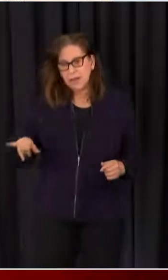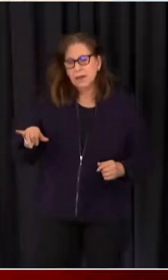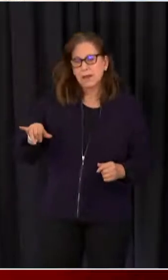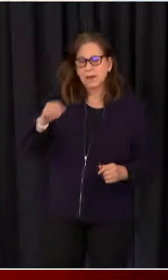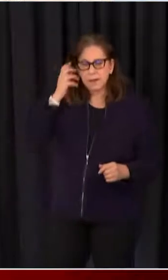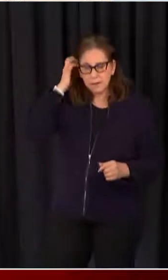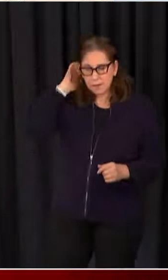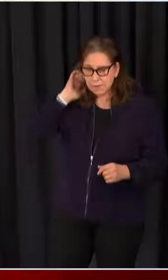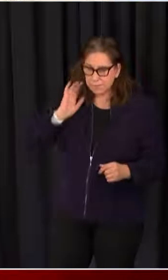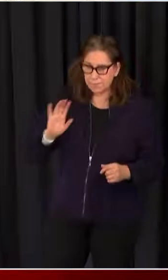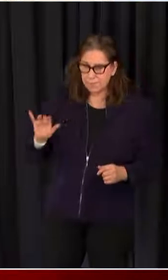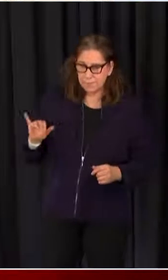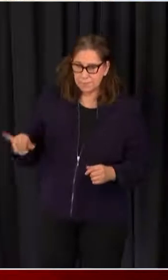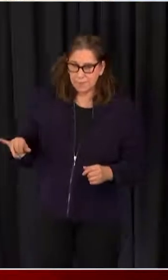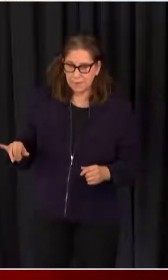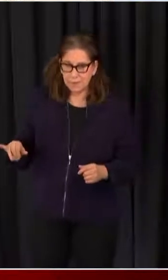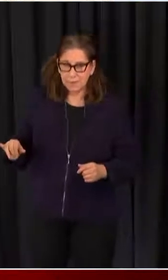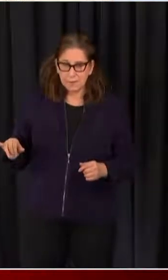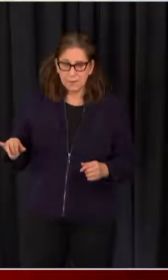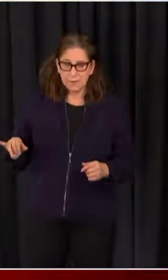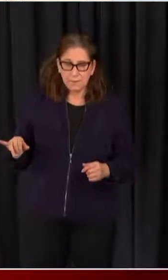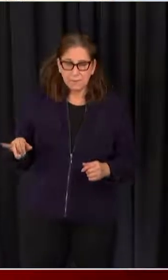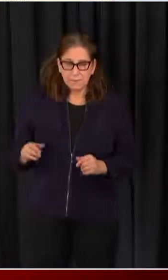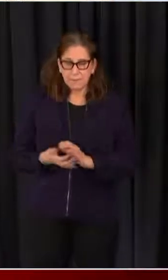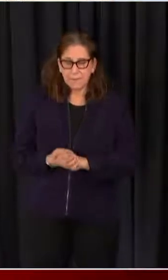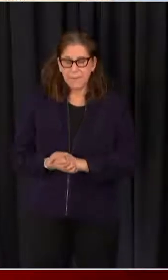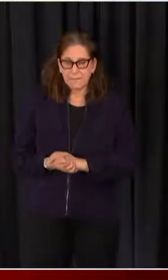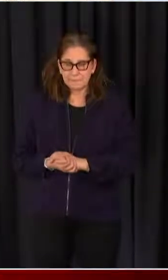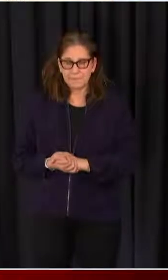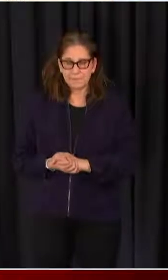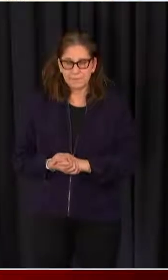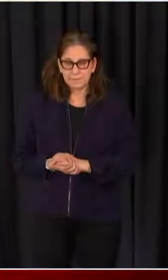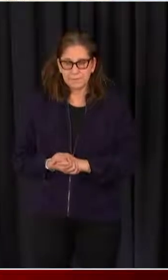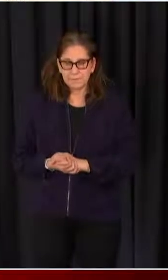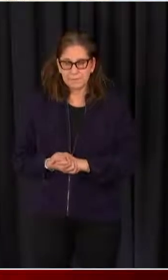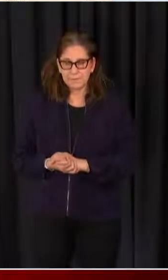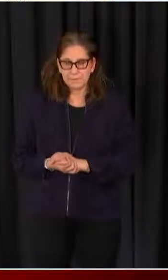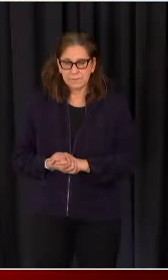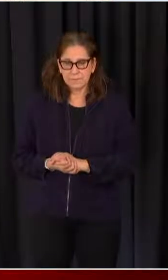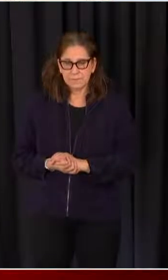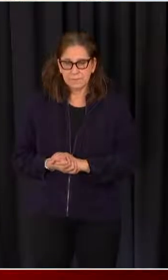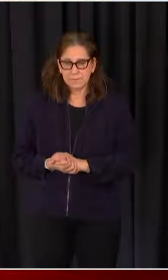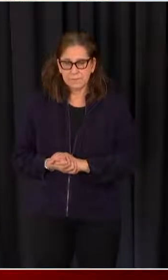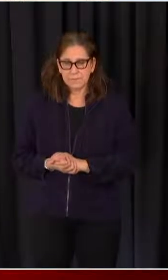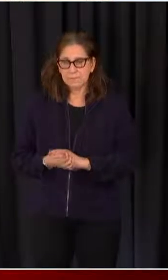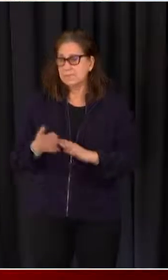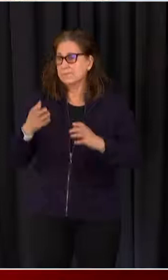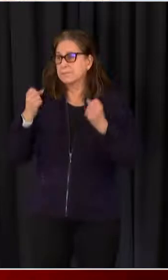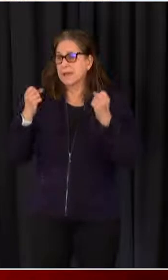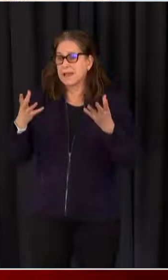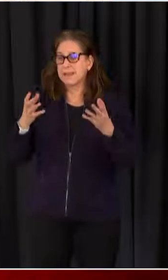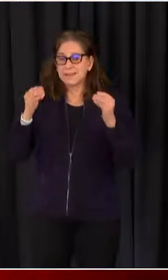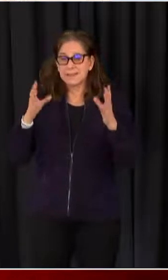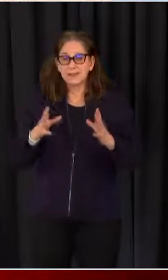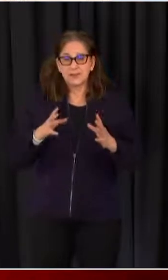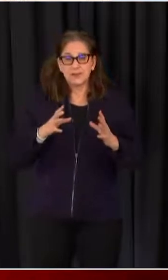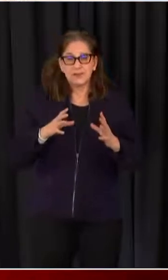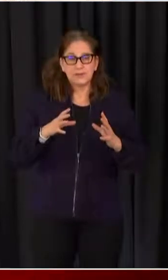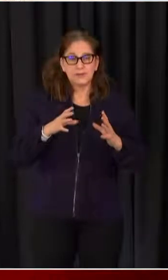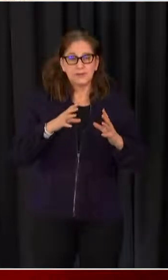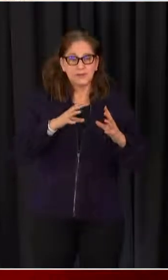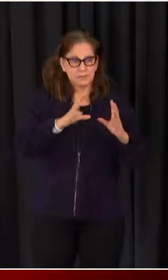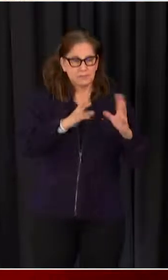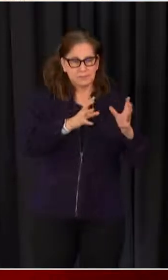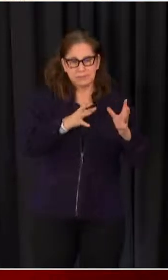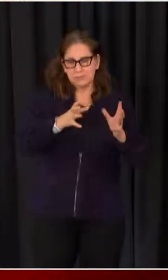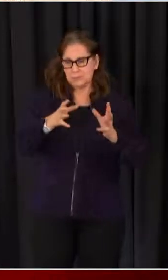are working at home now who will come in. So there's many groups of teachers, and we